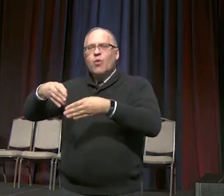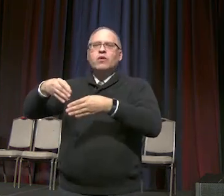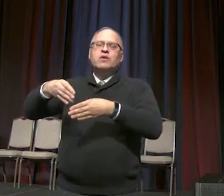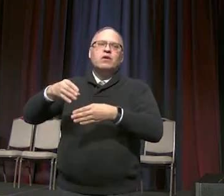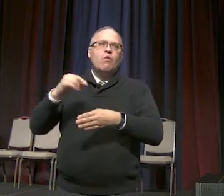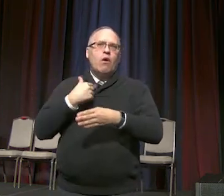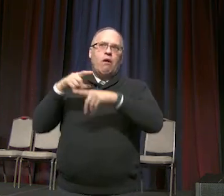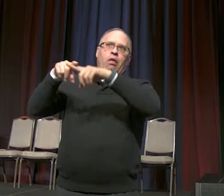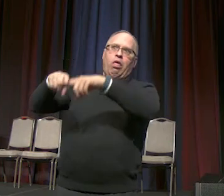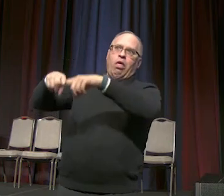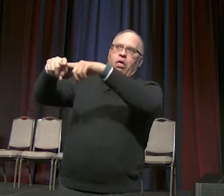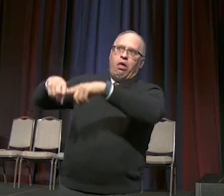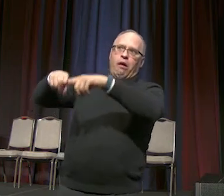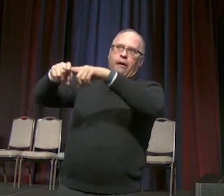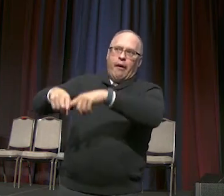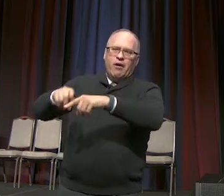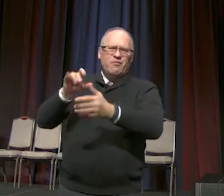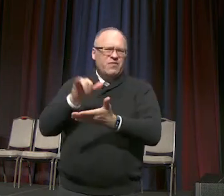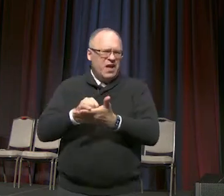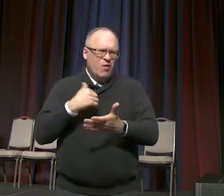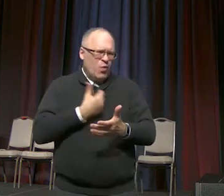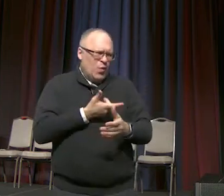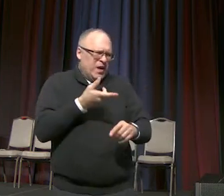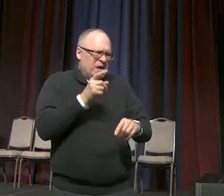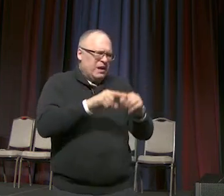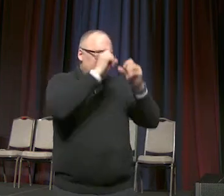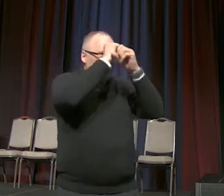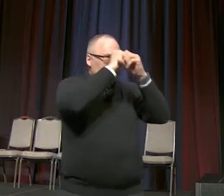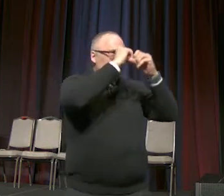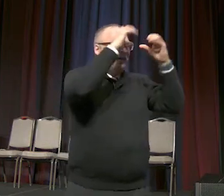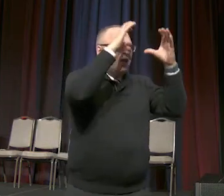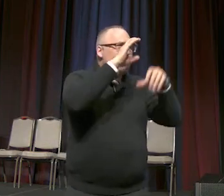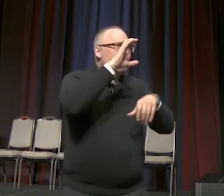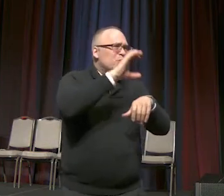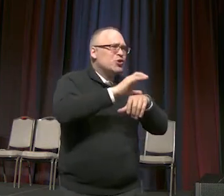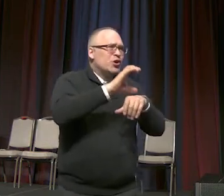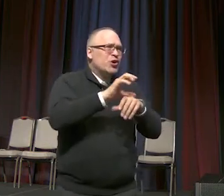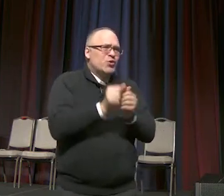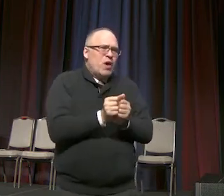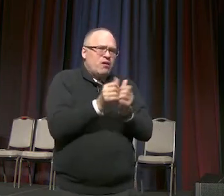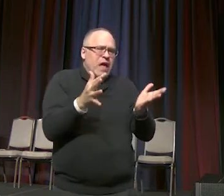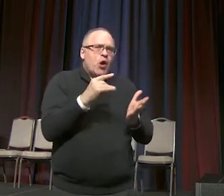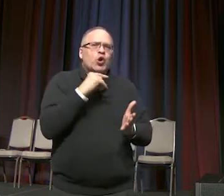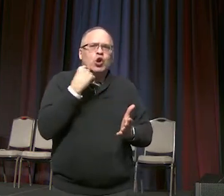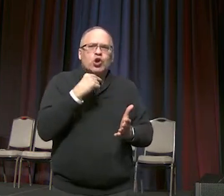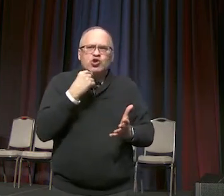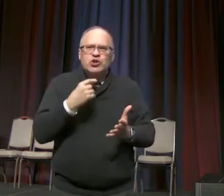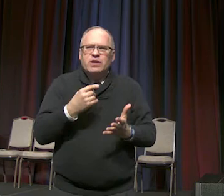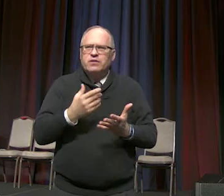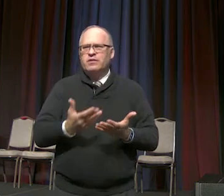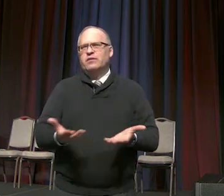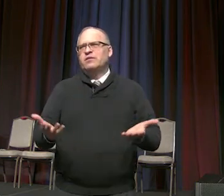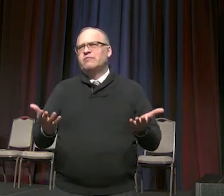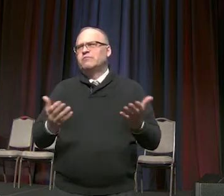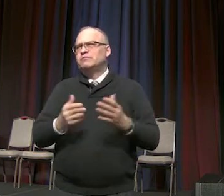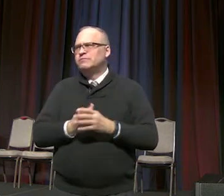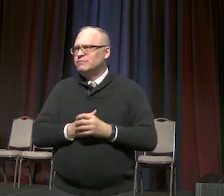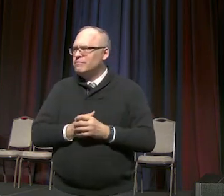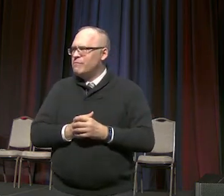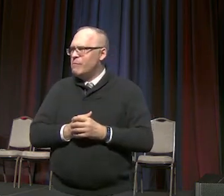point that we cannot even conceive a church that does not have a clergy person.